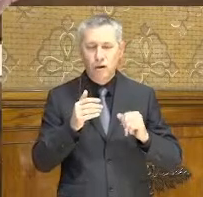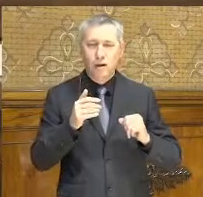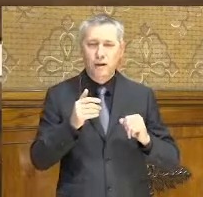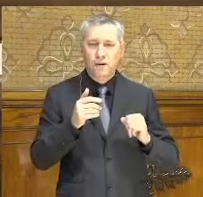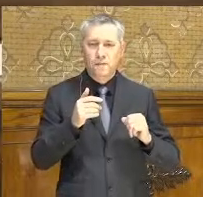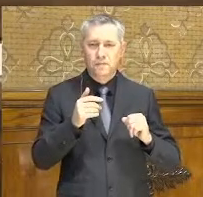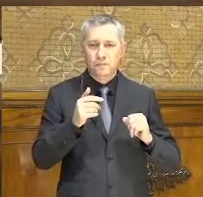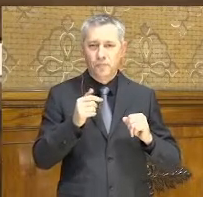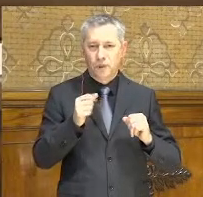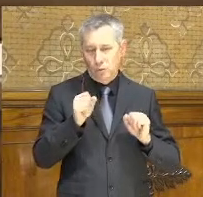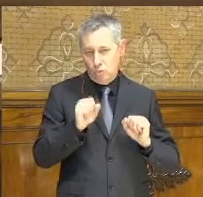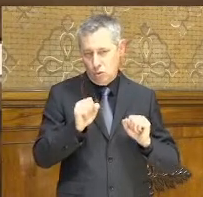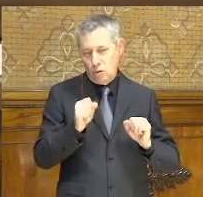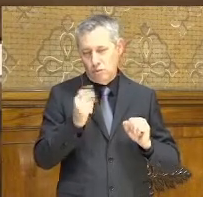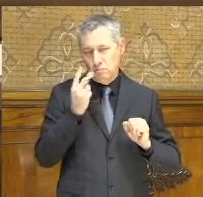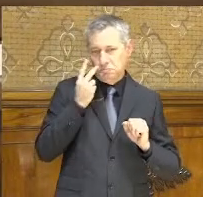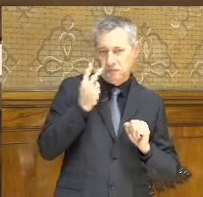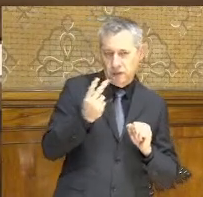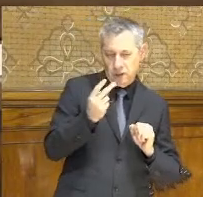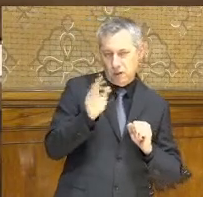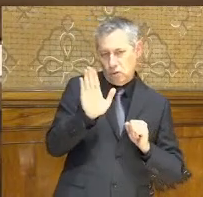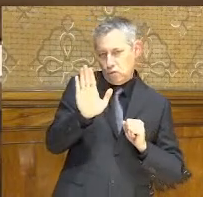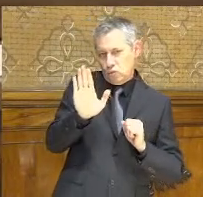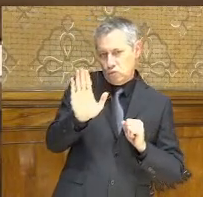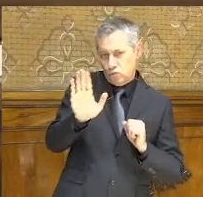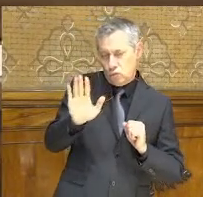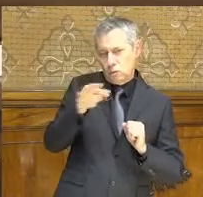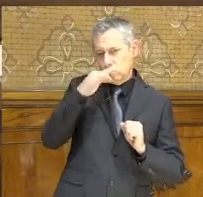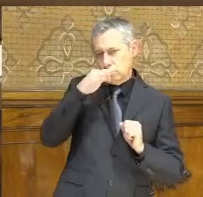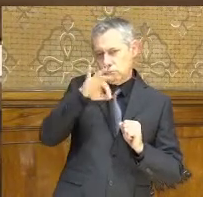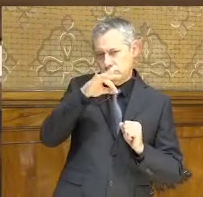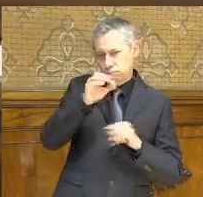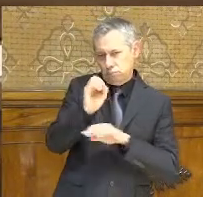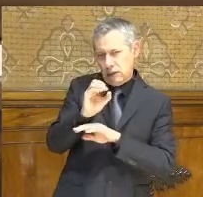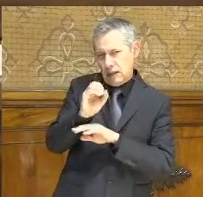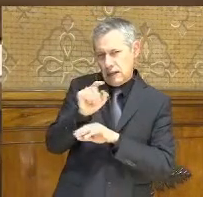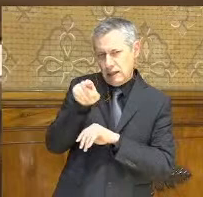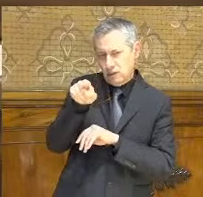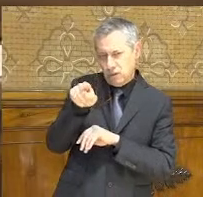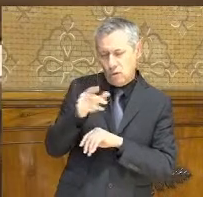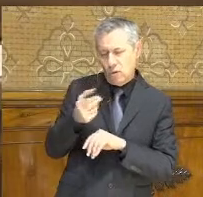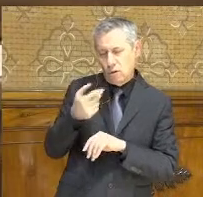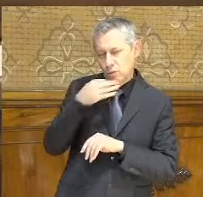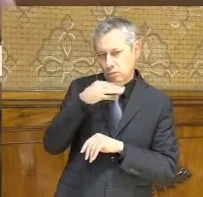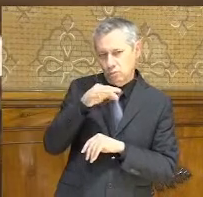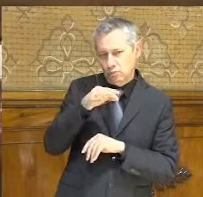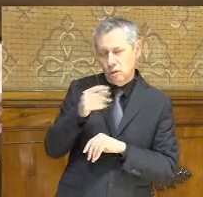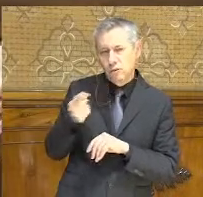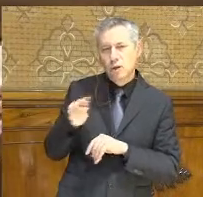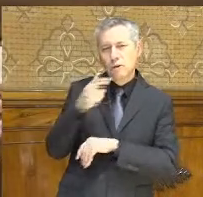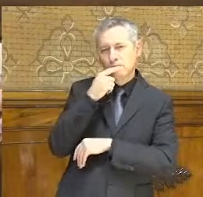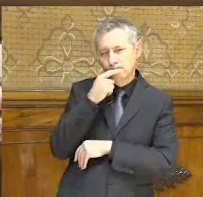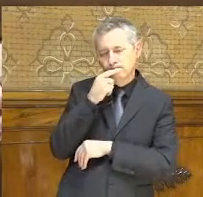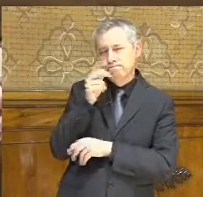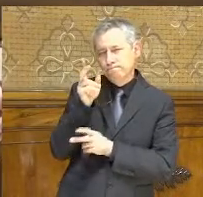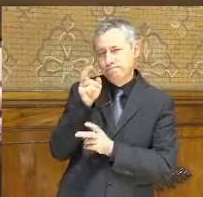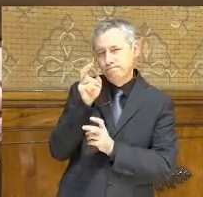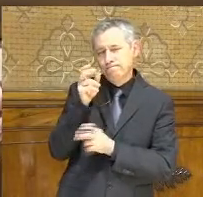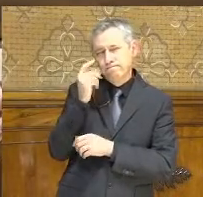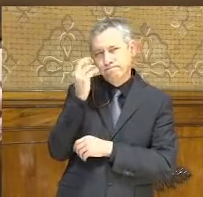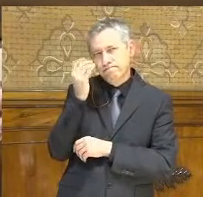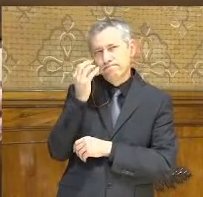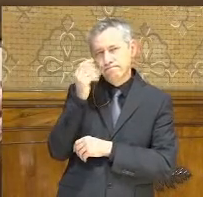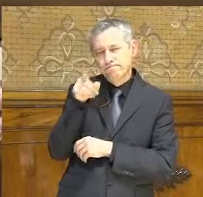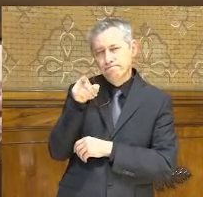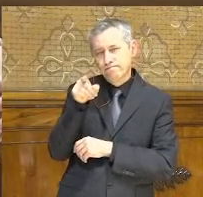draft of your speech. But hearing you just a few minutes ago,